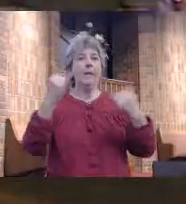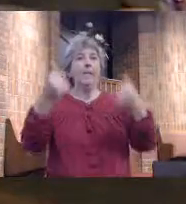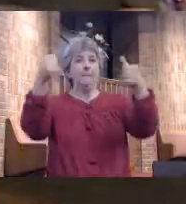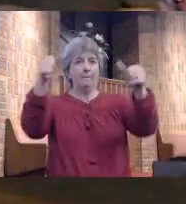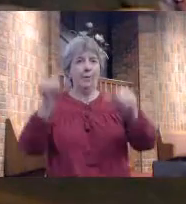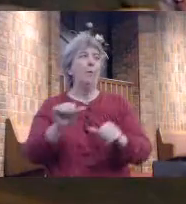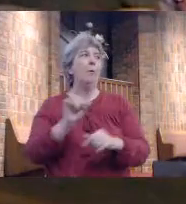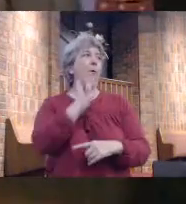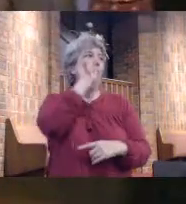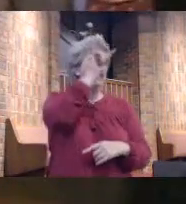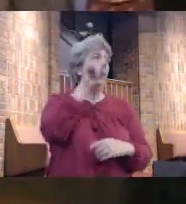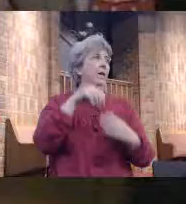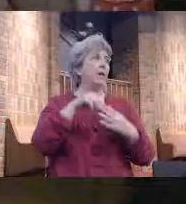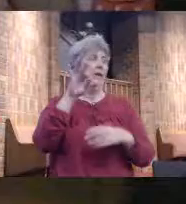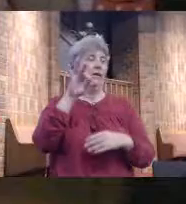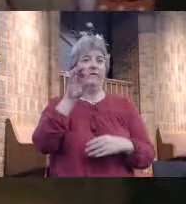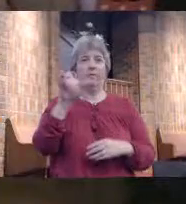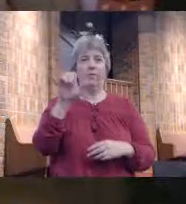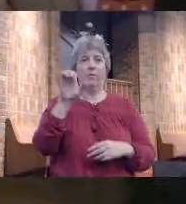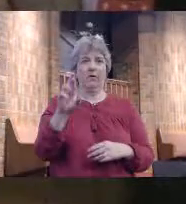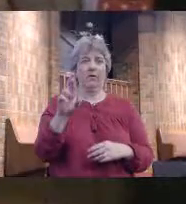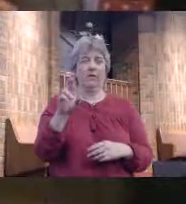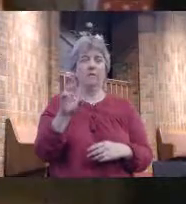the foyer,